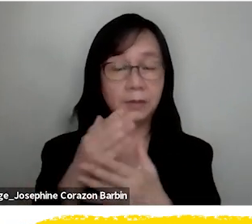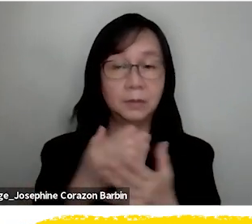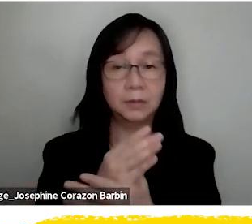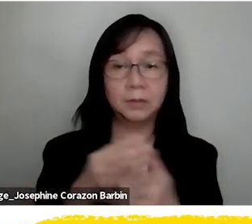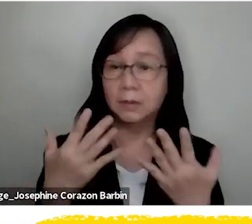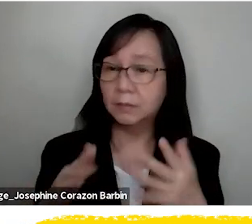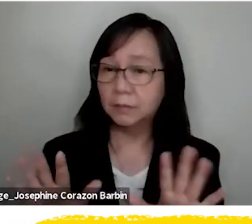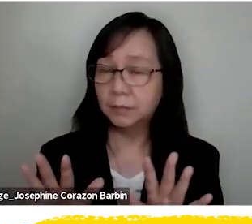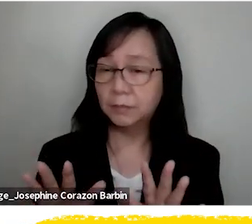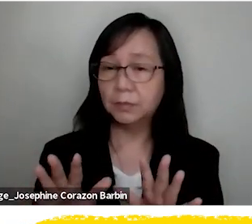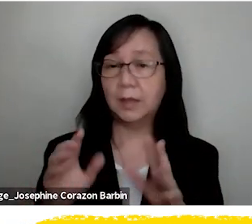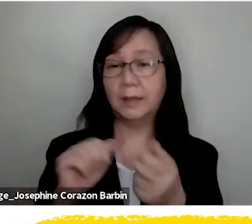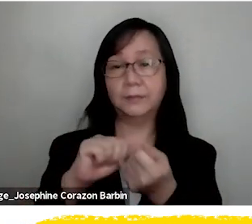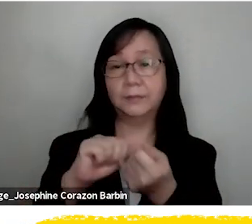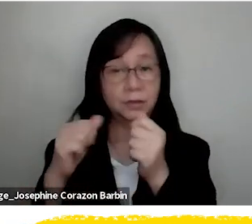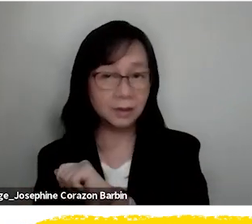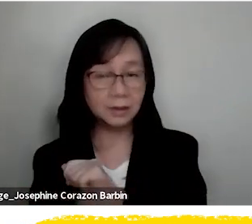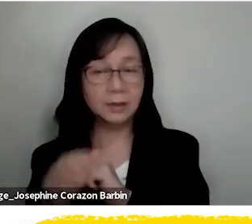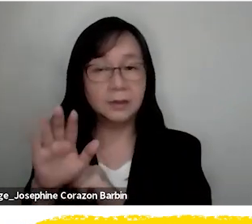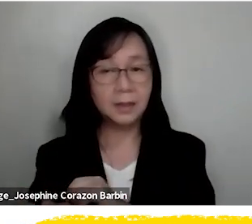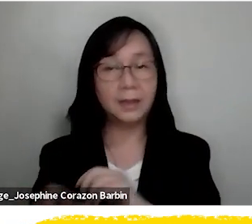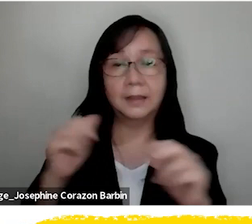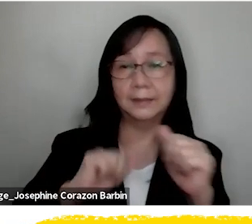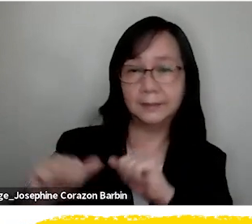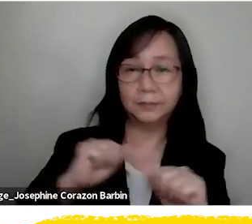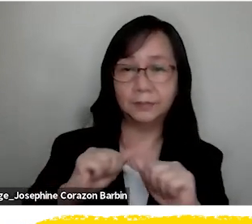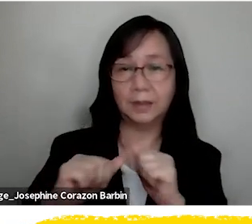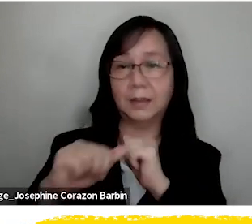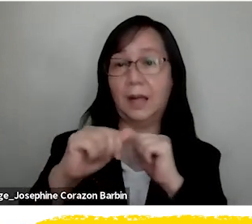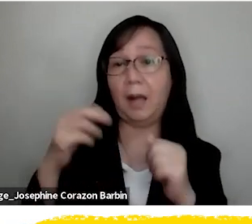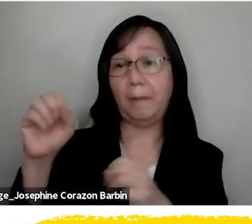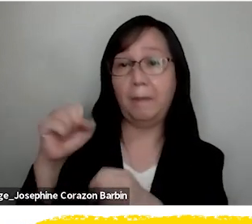for change, child activists,